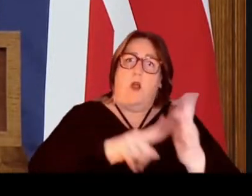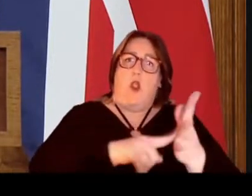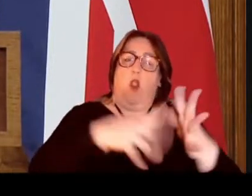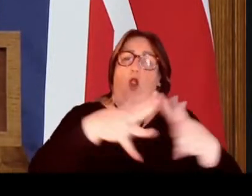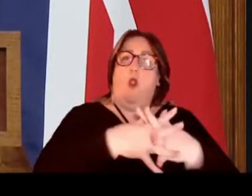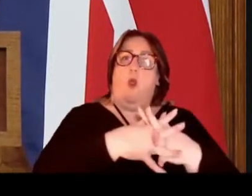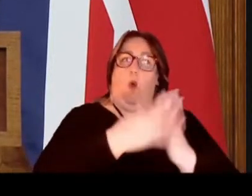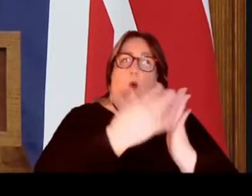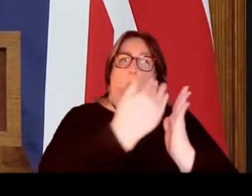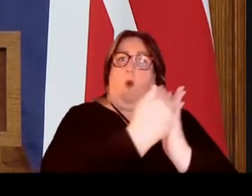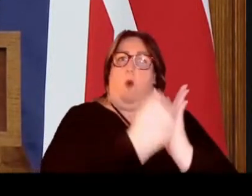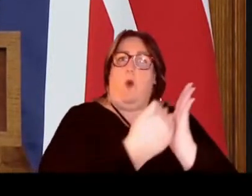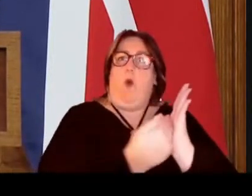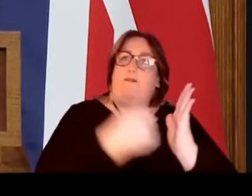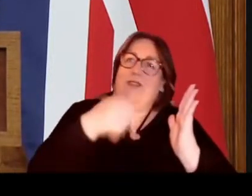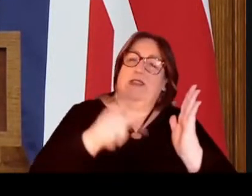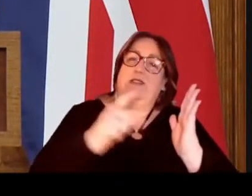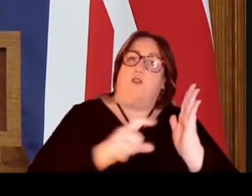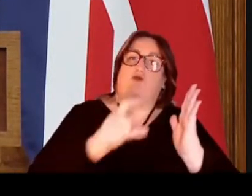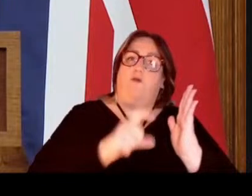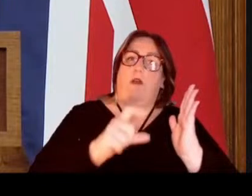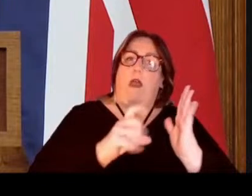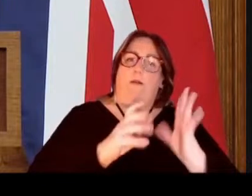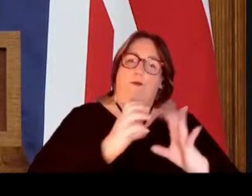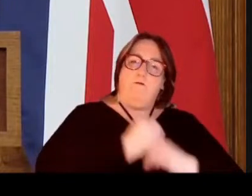disclosing details sooner.